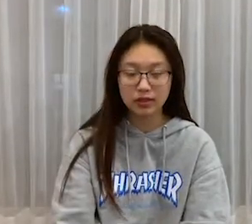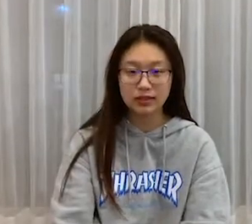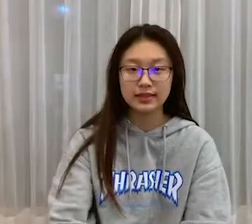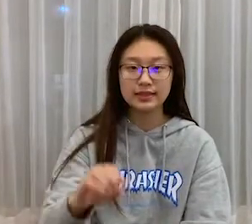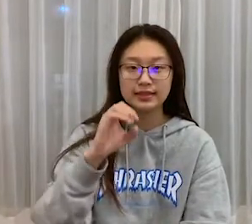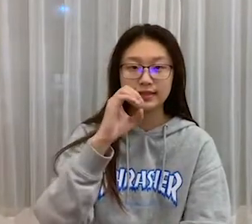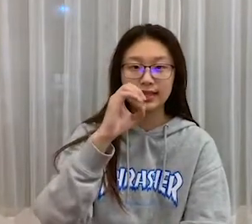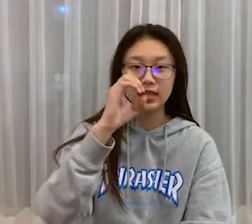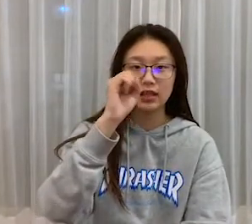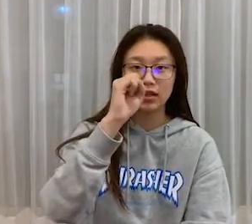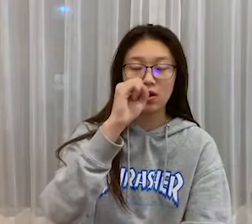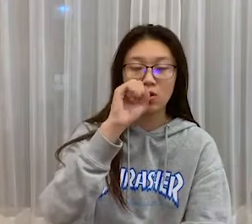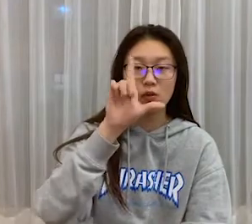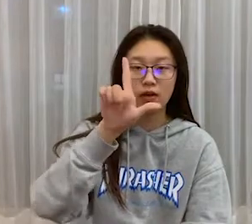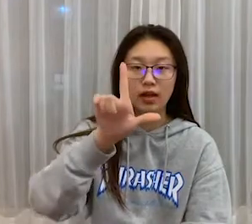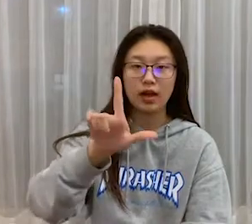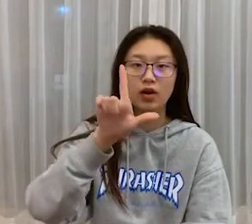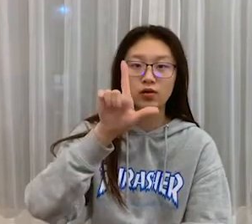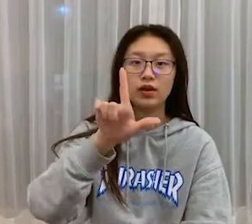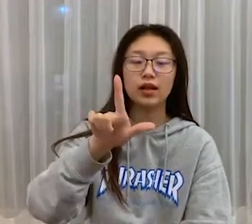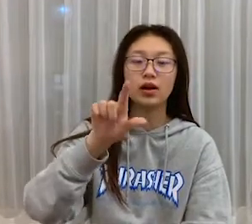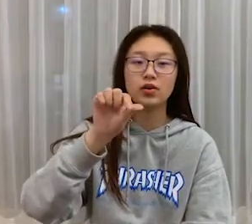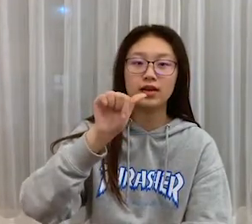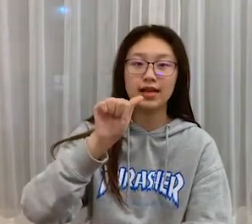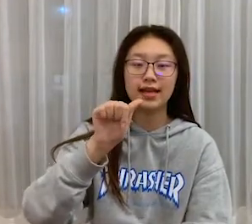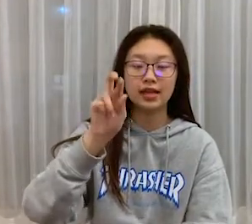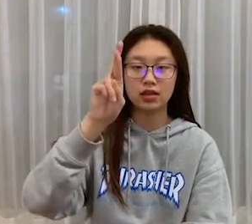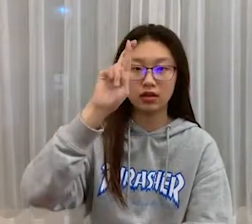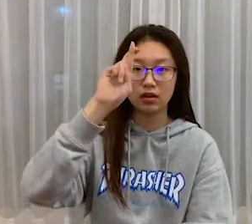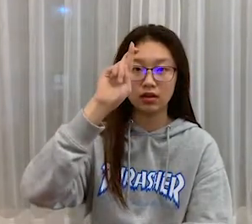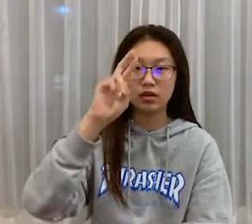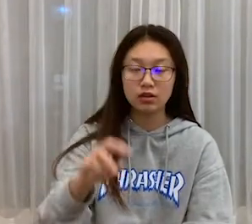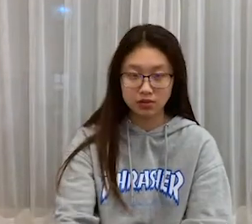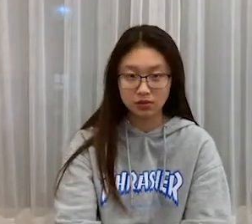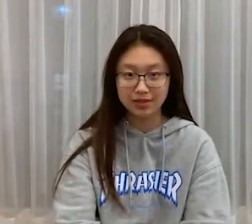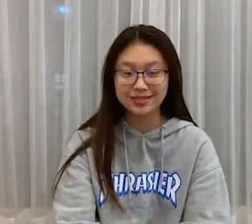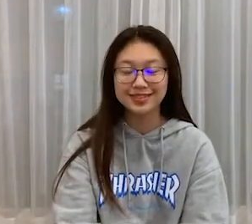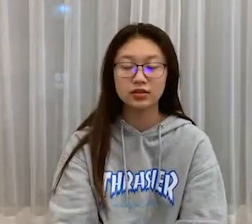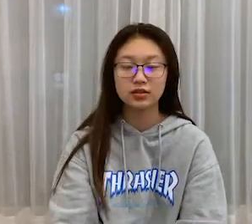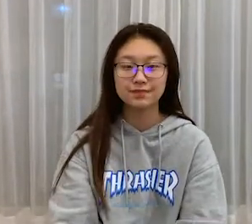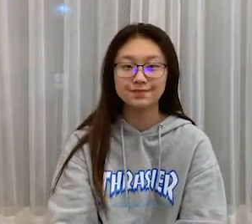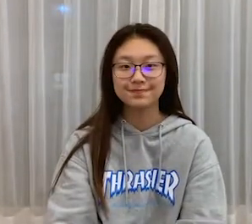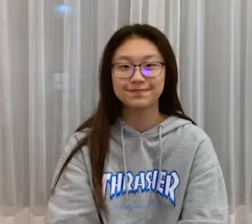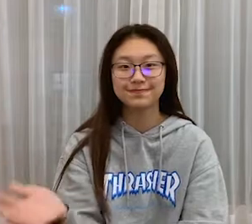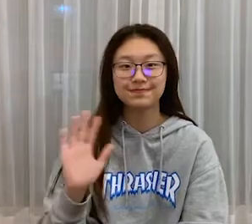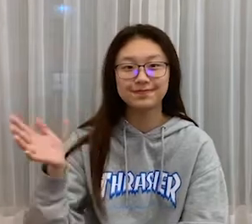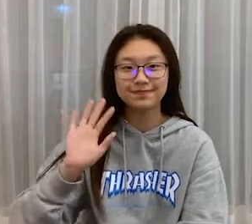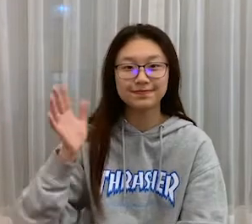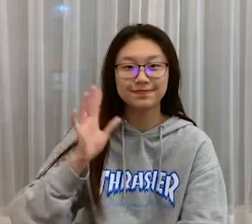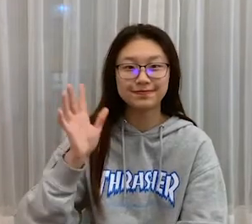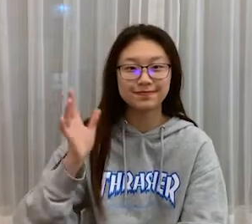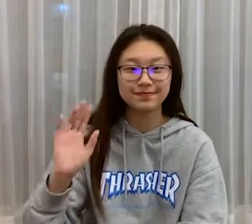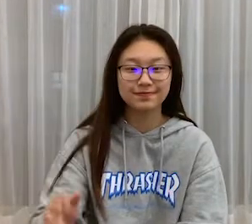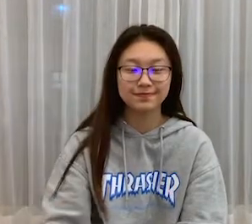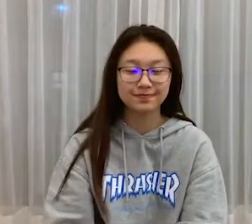noun to mean a collar or the neck. For example, Ling Dai means a necktie. It can